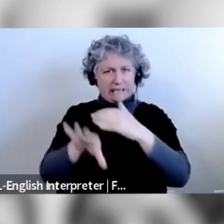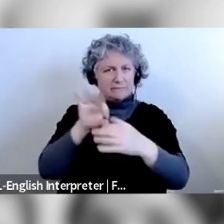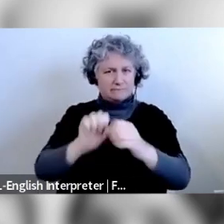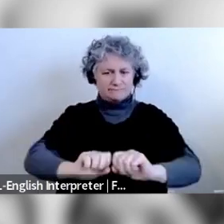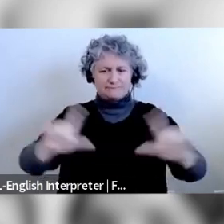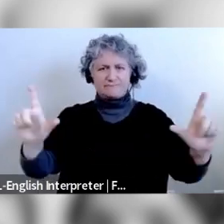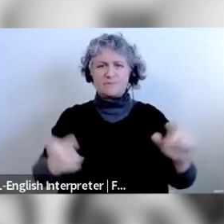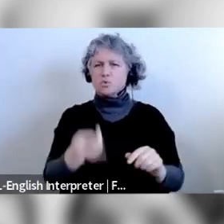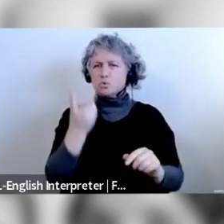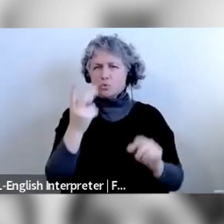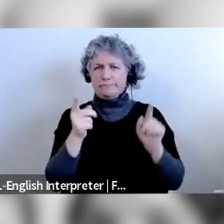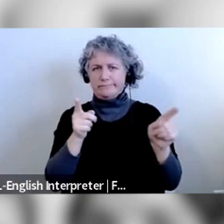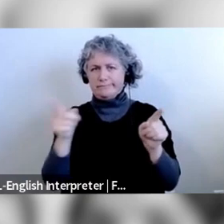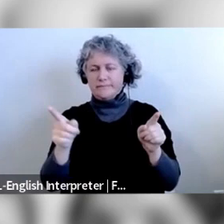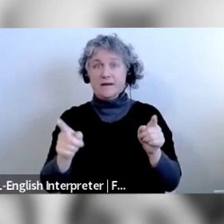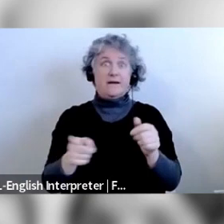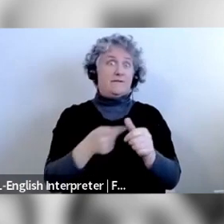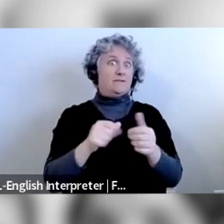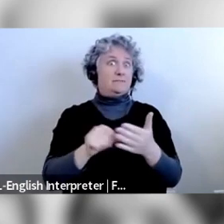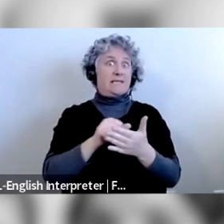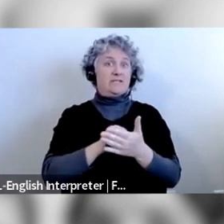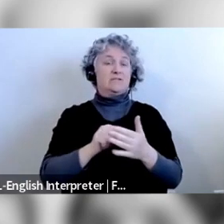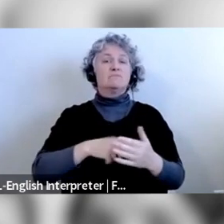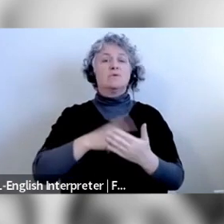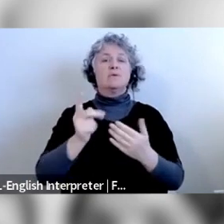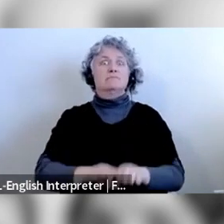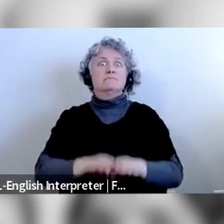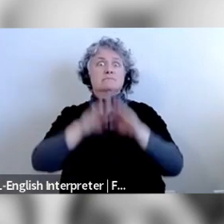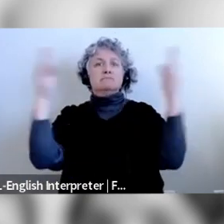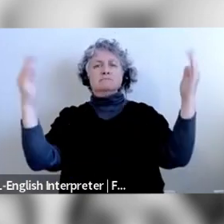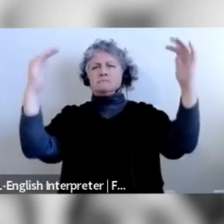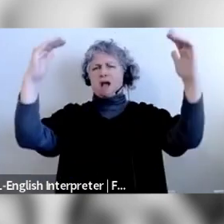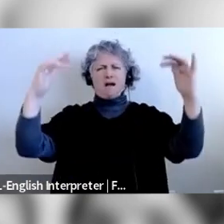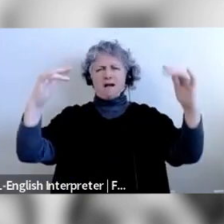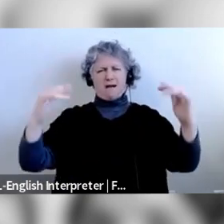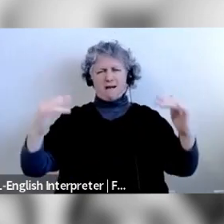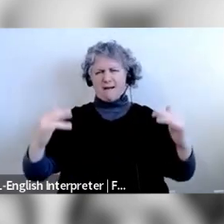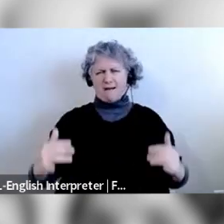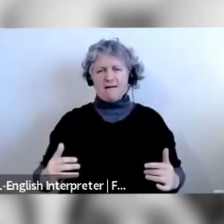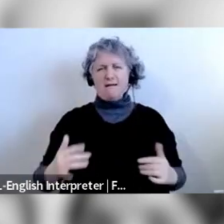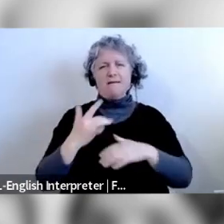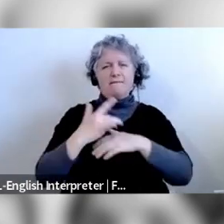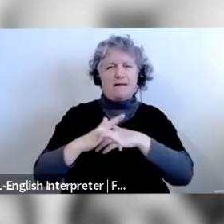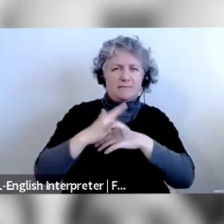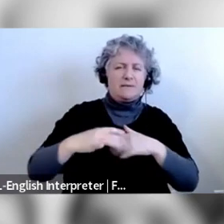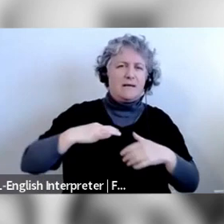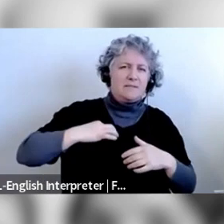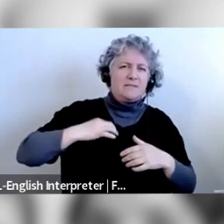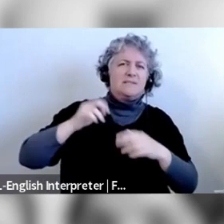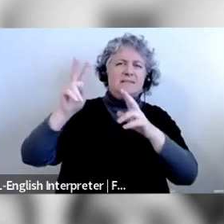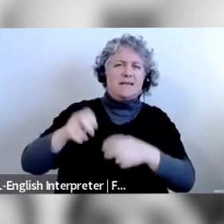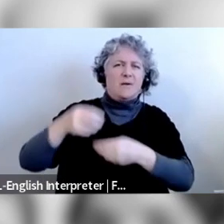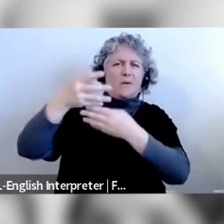you'll see it. You'll see it on the main page after you navigate to the program. It's a huge list of like available application download links. The